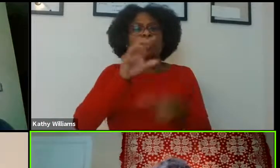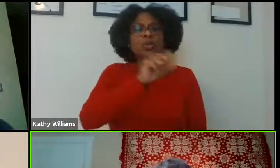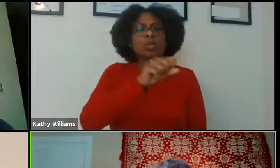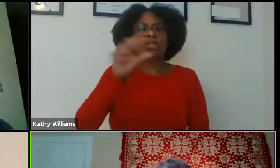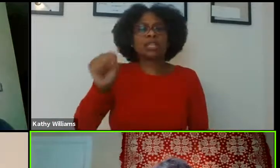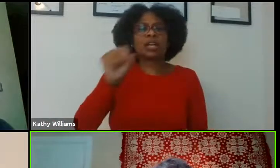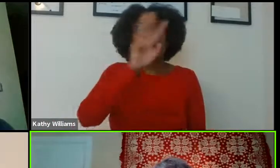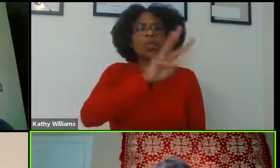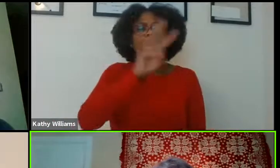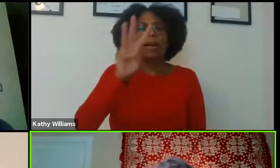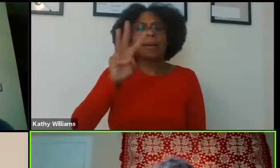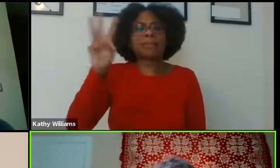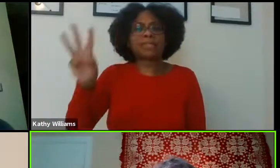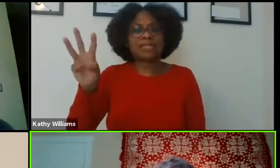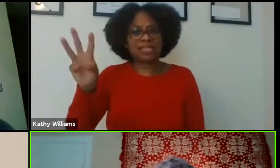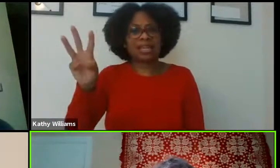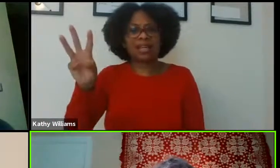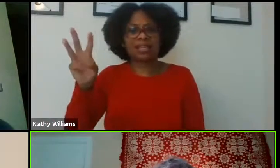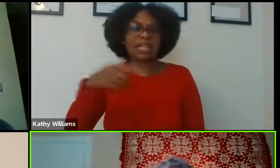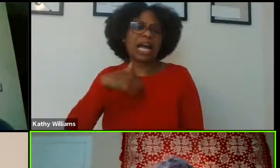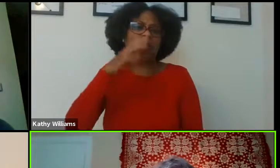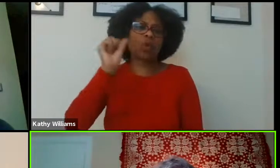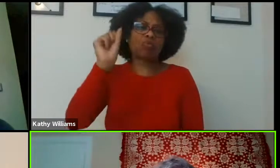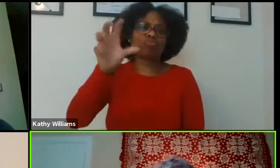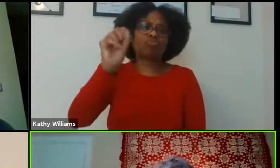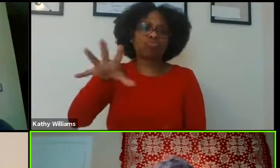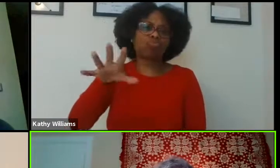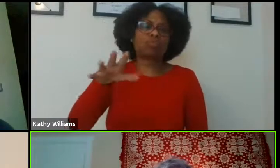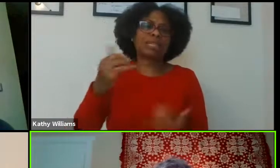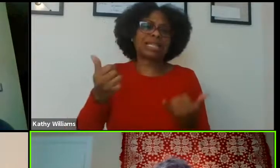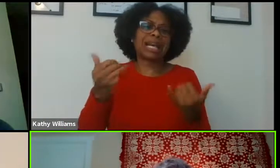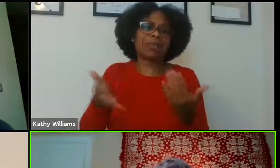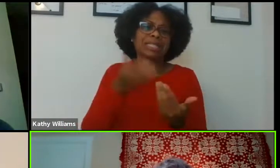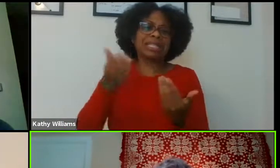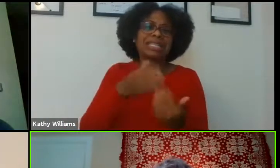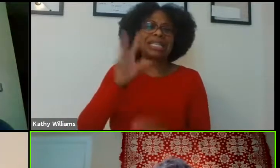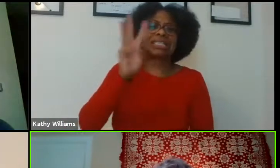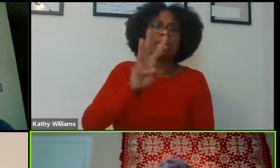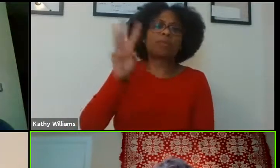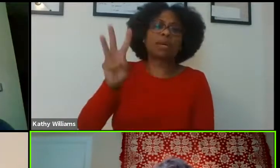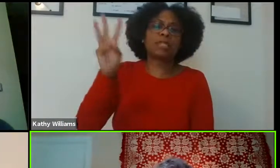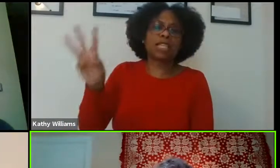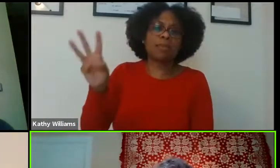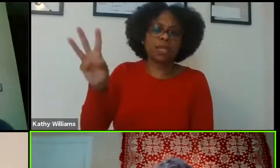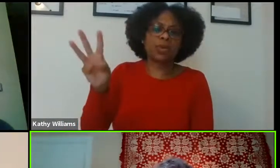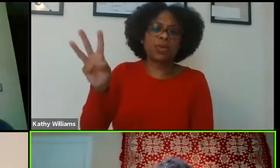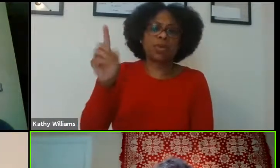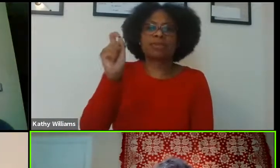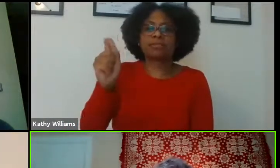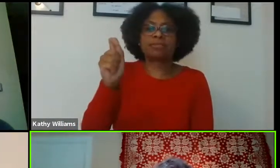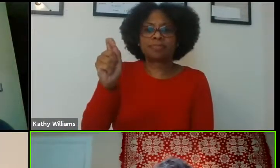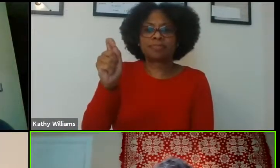Security website. Now, I'll give it to you right now. It's easy. It's